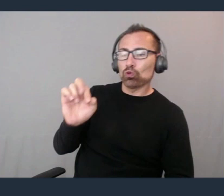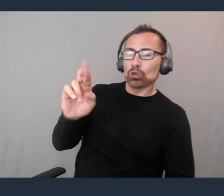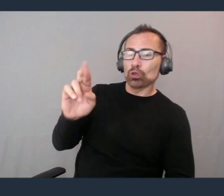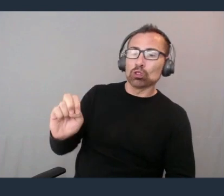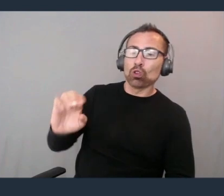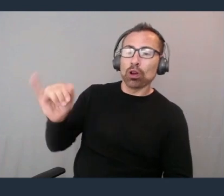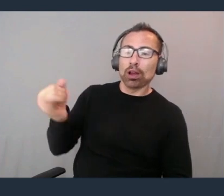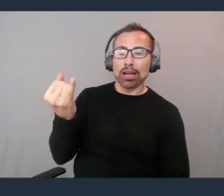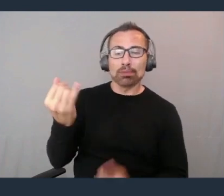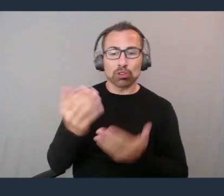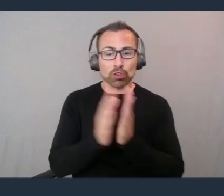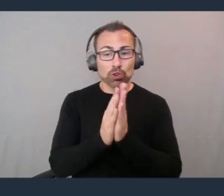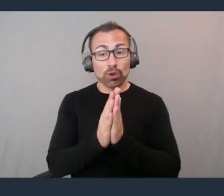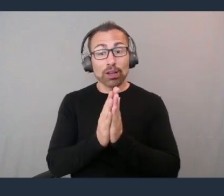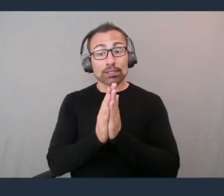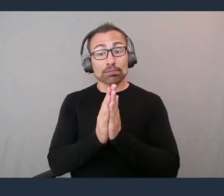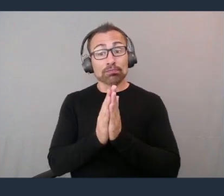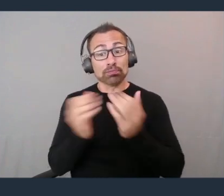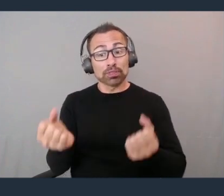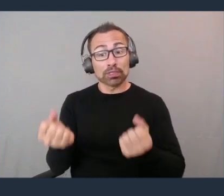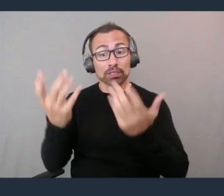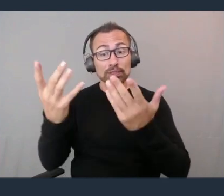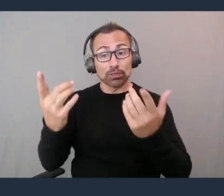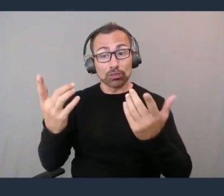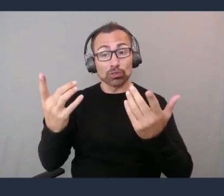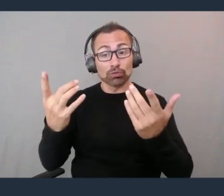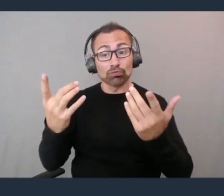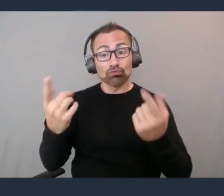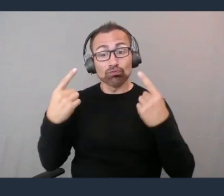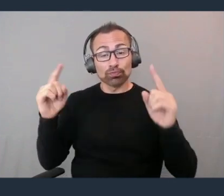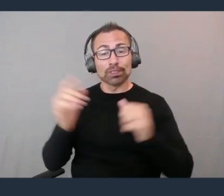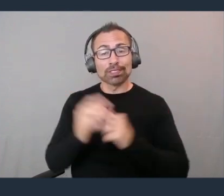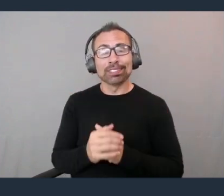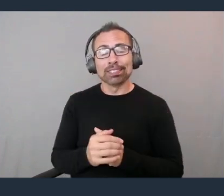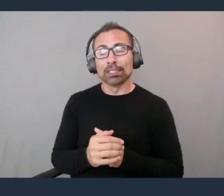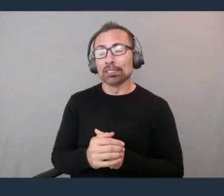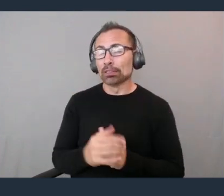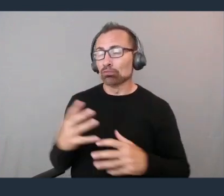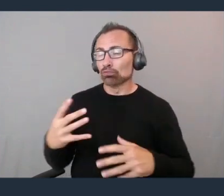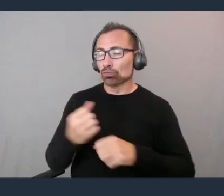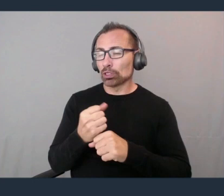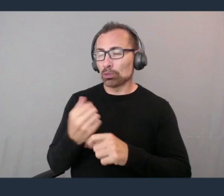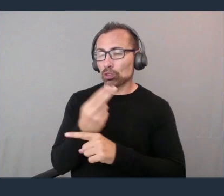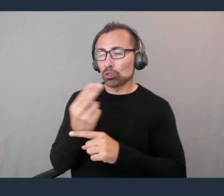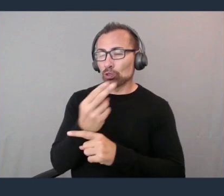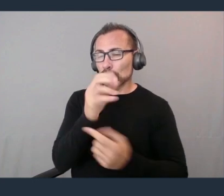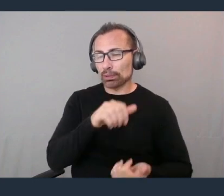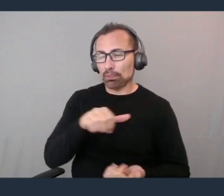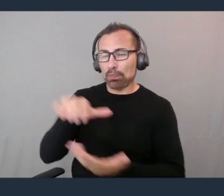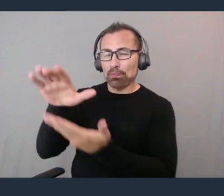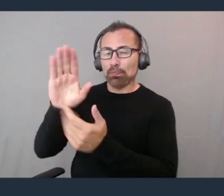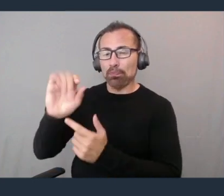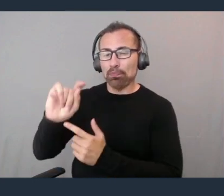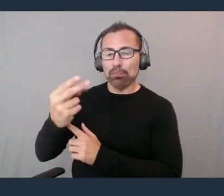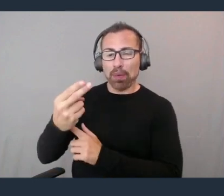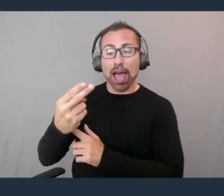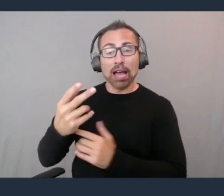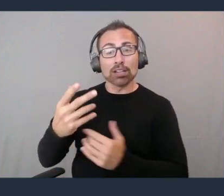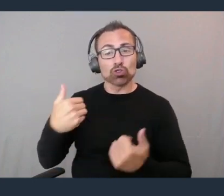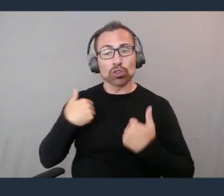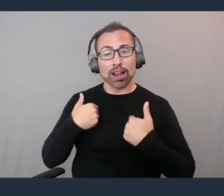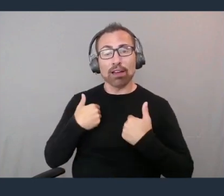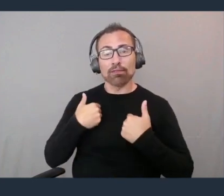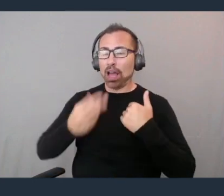submitted. So in summary, using batch operation here allows you to get the highest possible TPS restore from